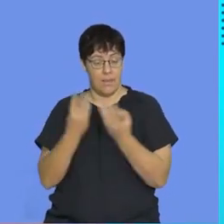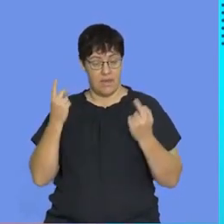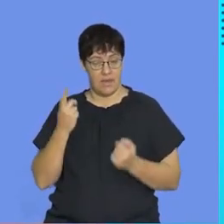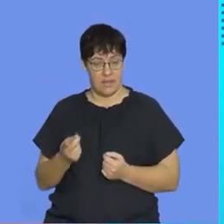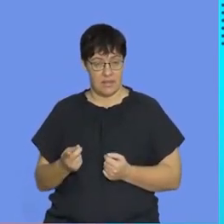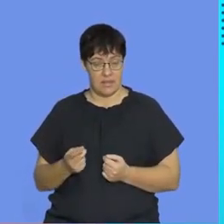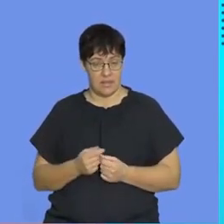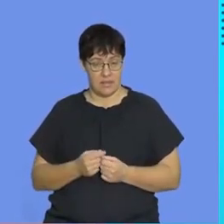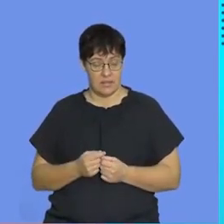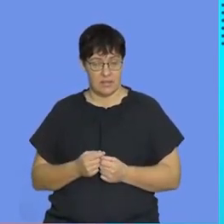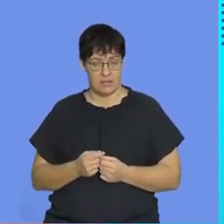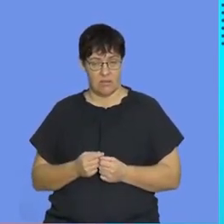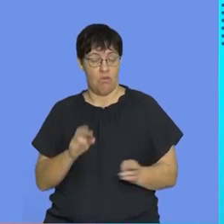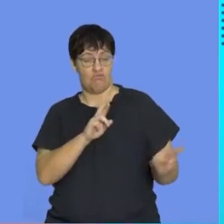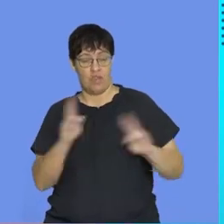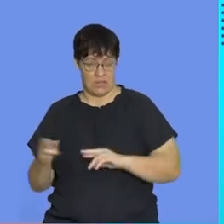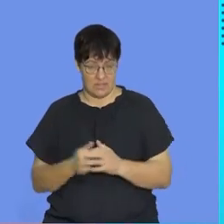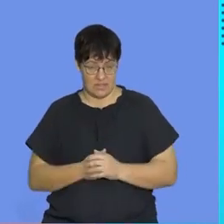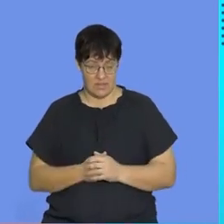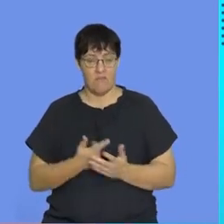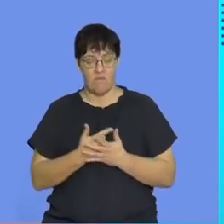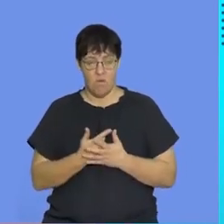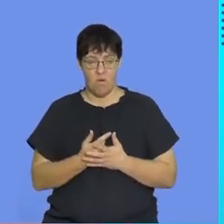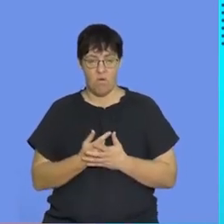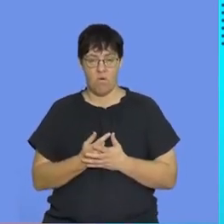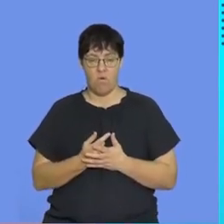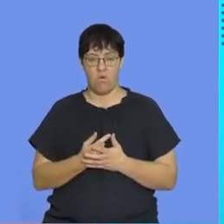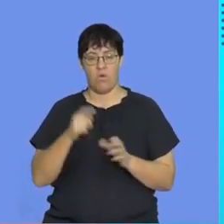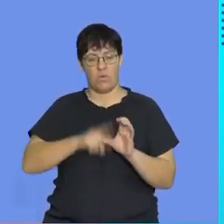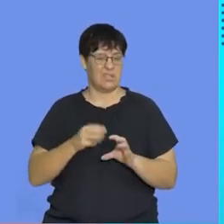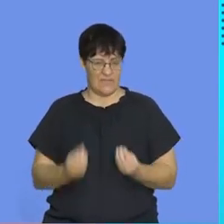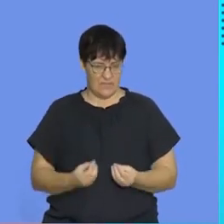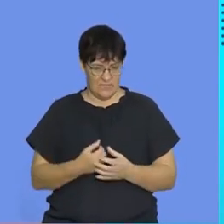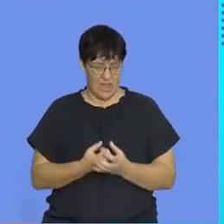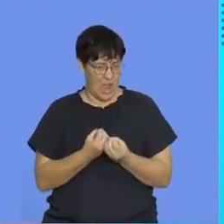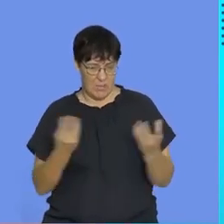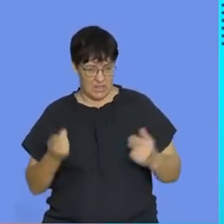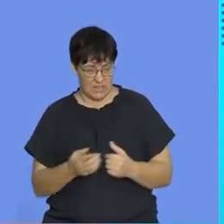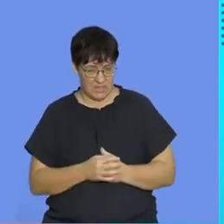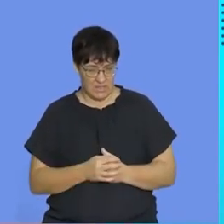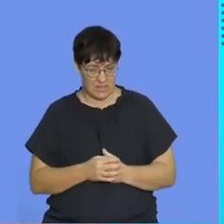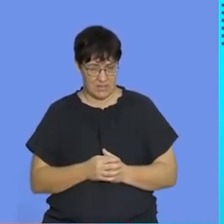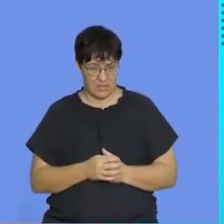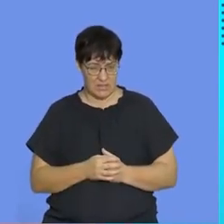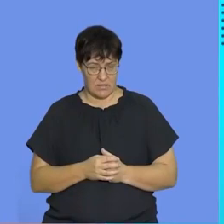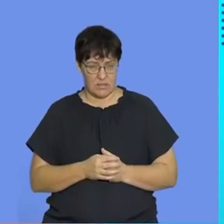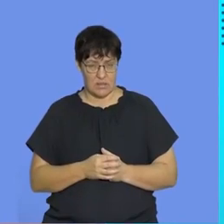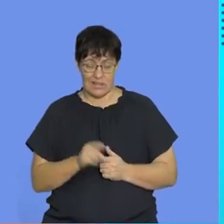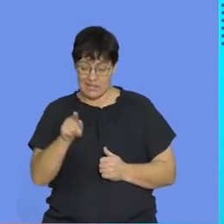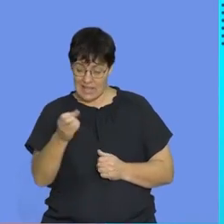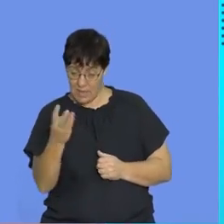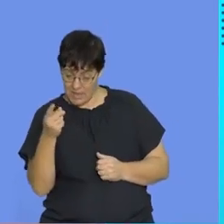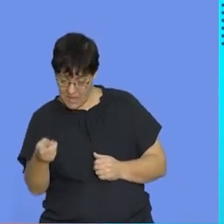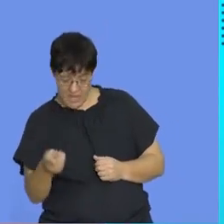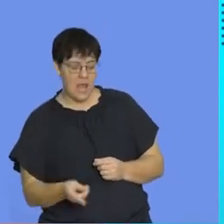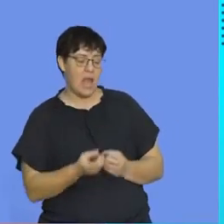of reactants in terms of quantity, we need to get plus minus X amount of quantity of the product. So